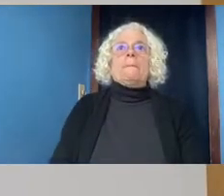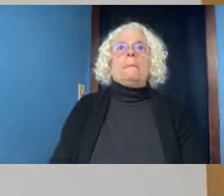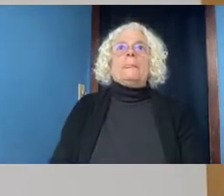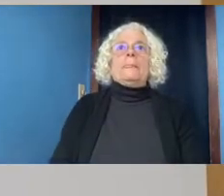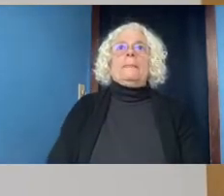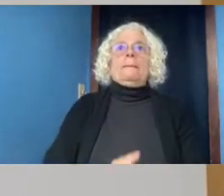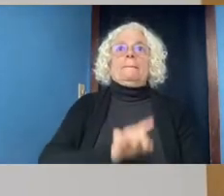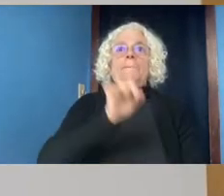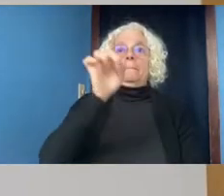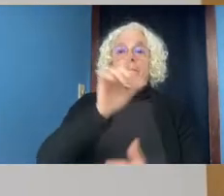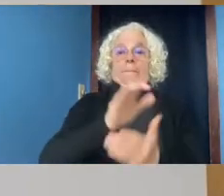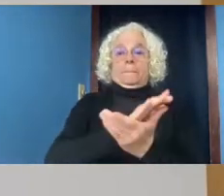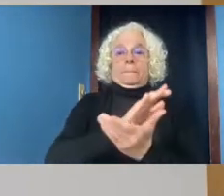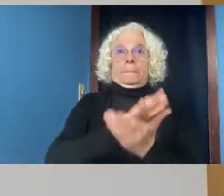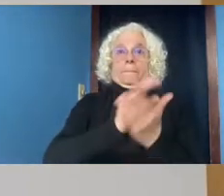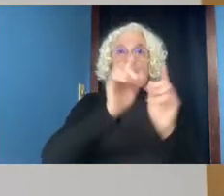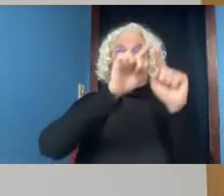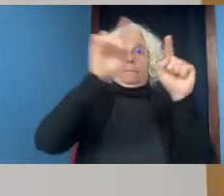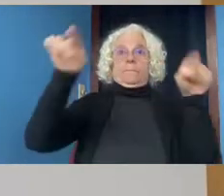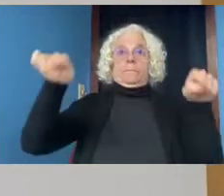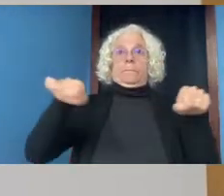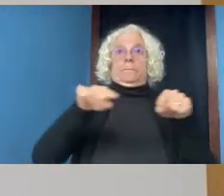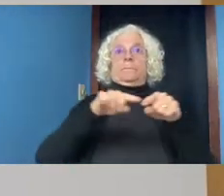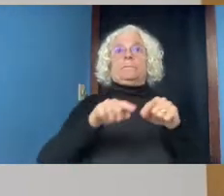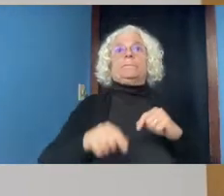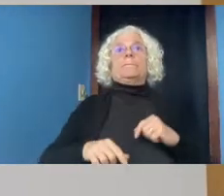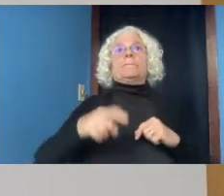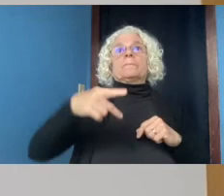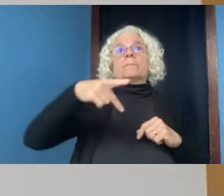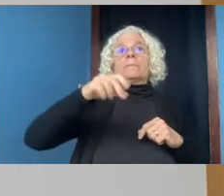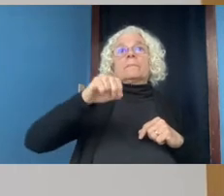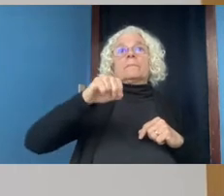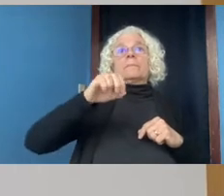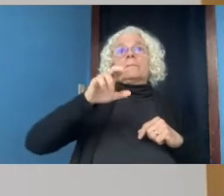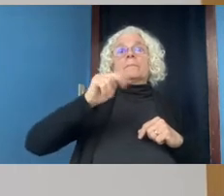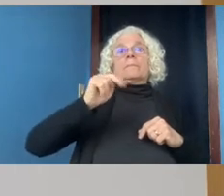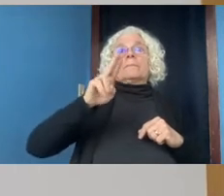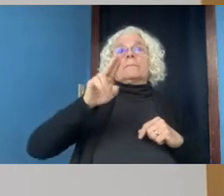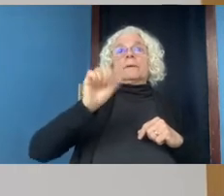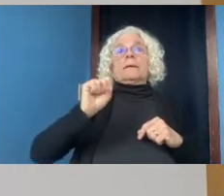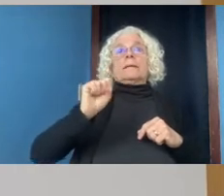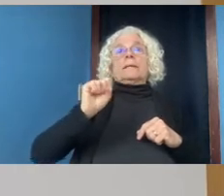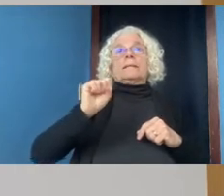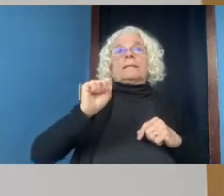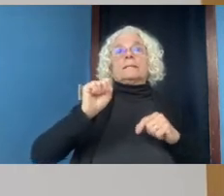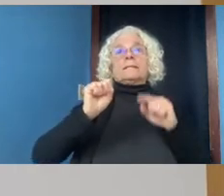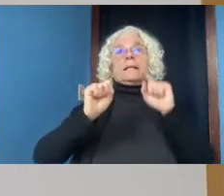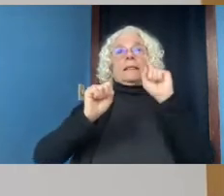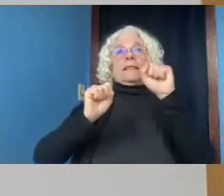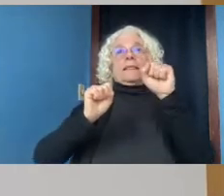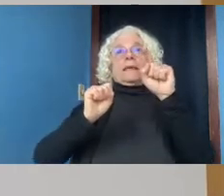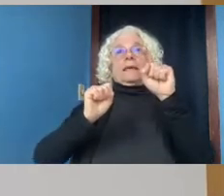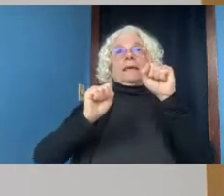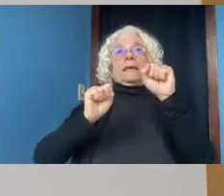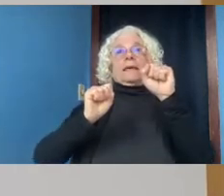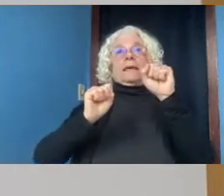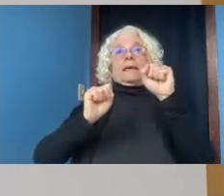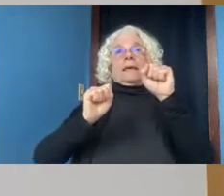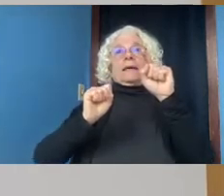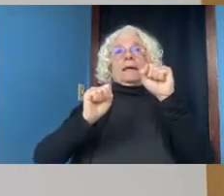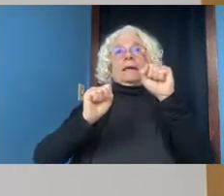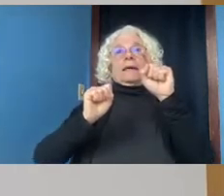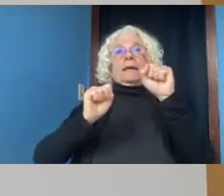Panis, sachem of many places. 1640 deed states Sagamore of the Takwams,